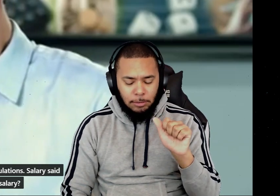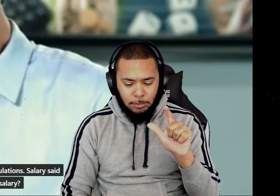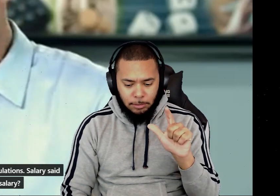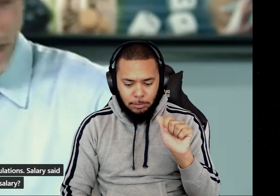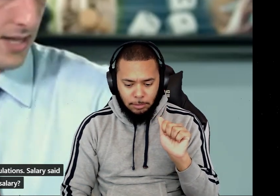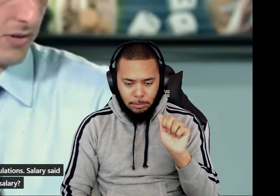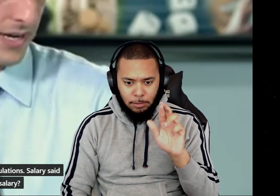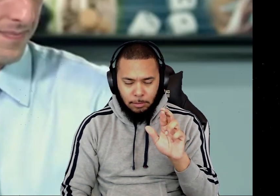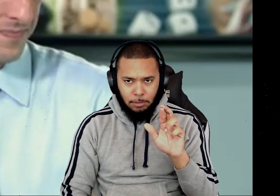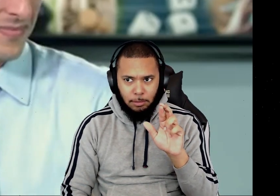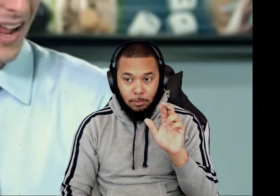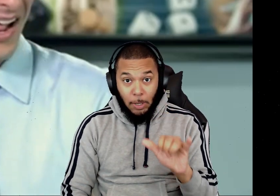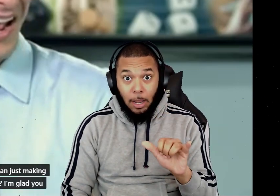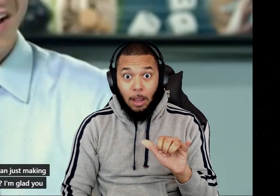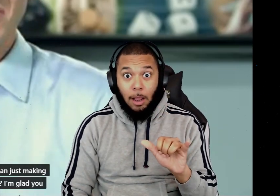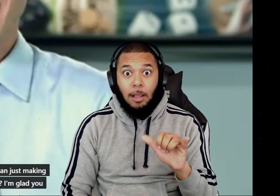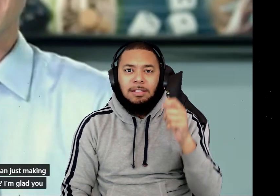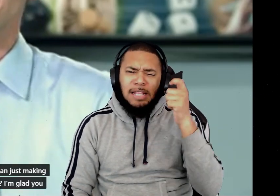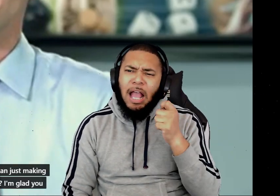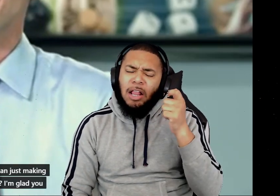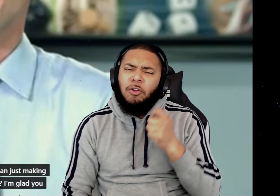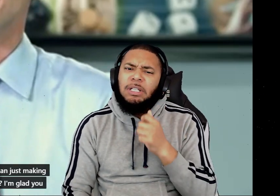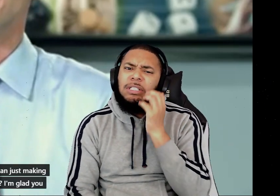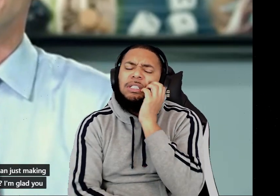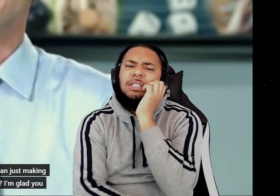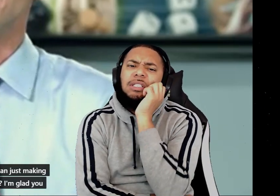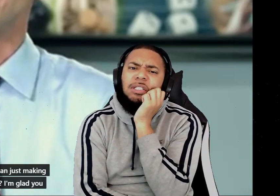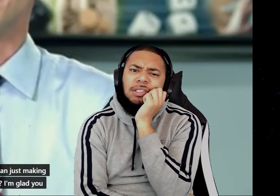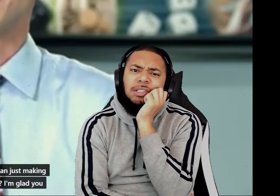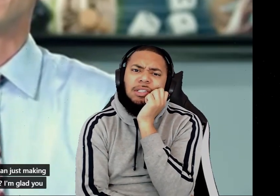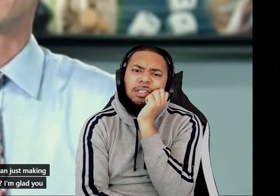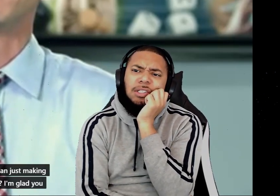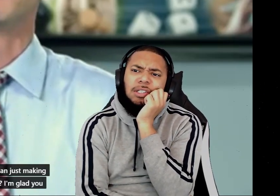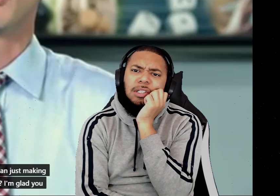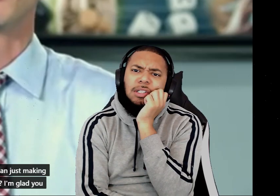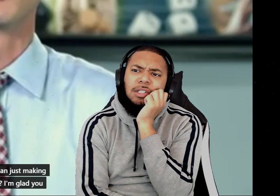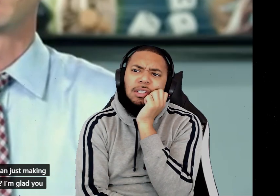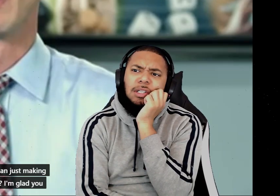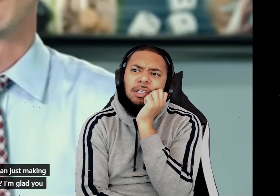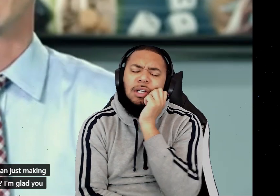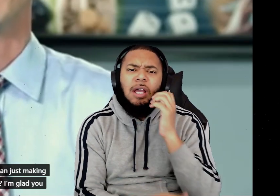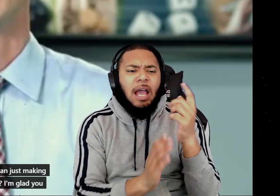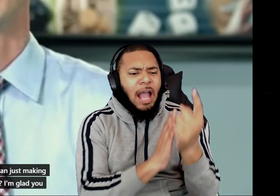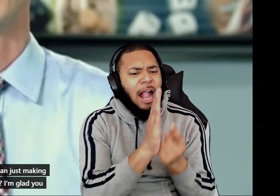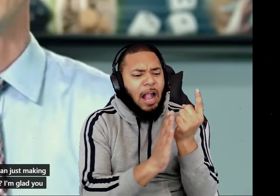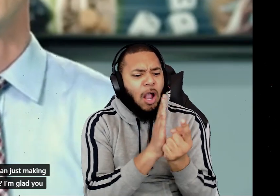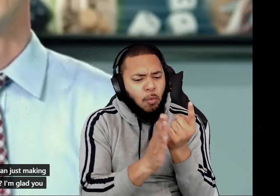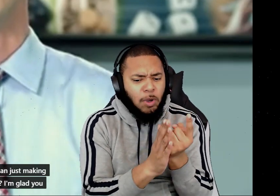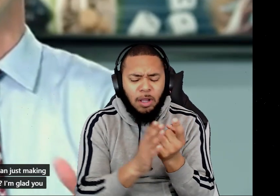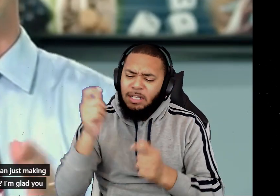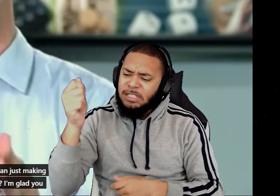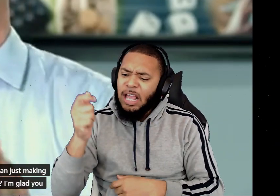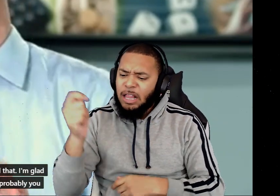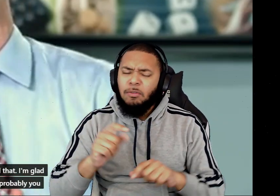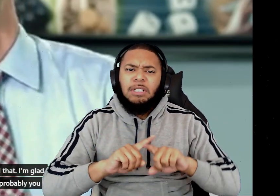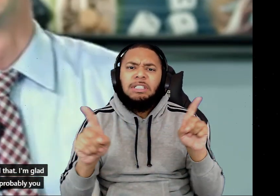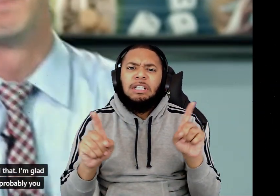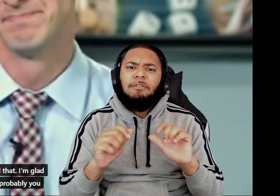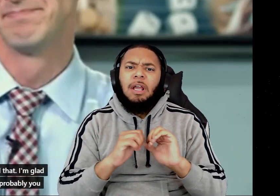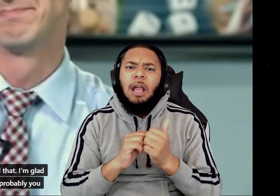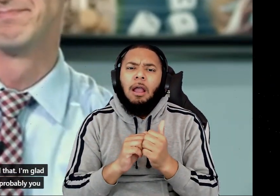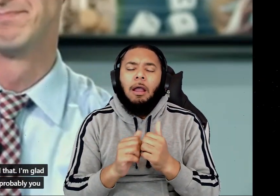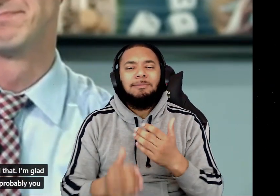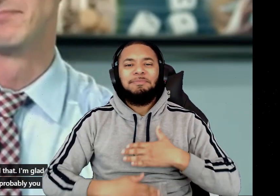S-A-L-A-R-Y. Salary. How is that different than just making some dollars per hour? I'm glad you